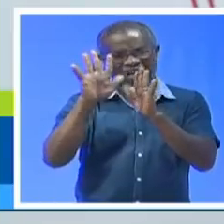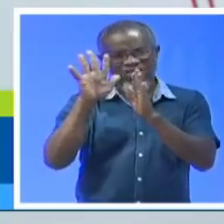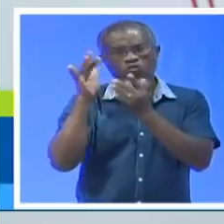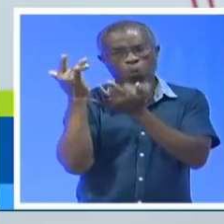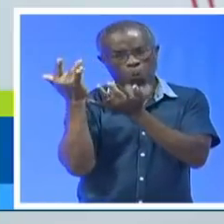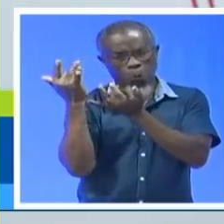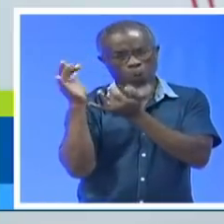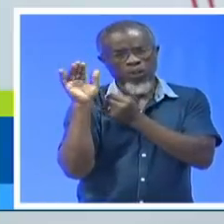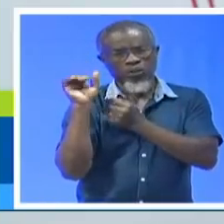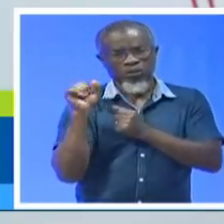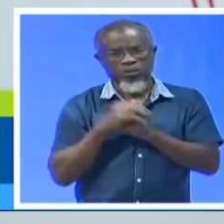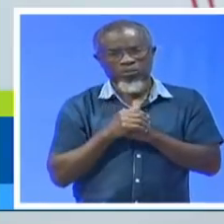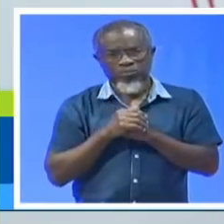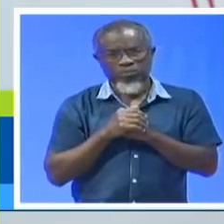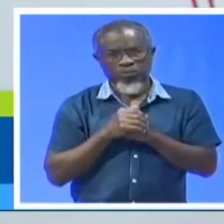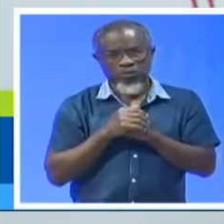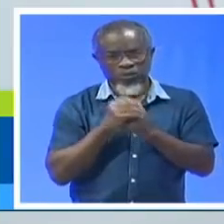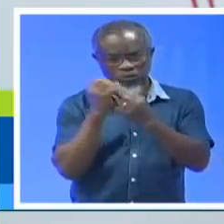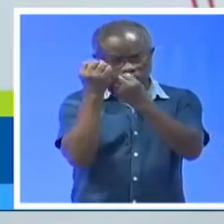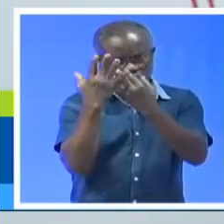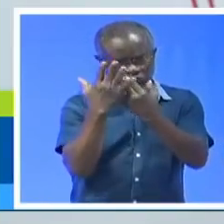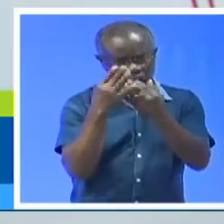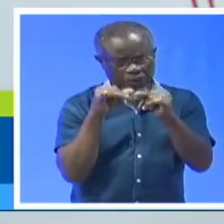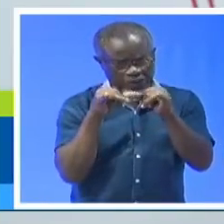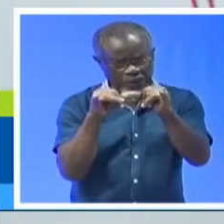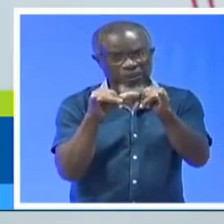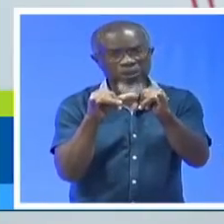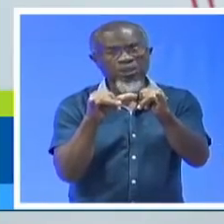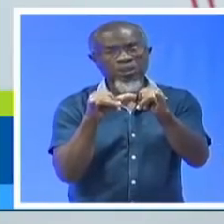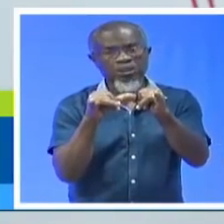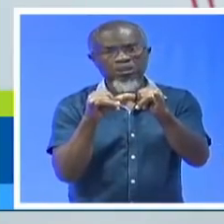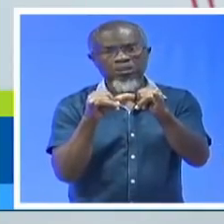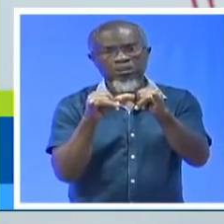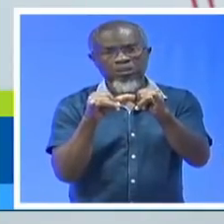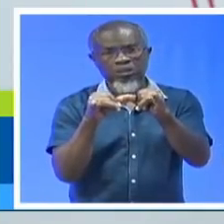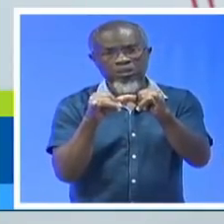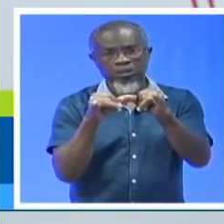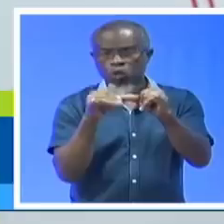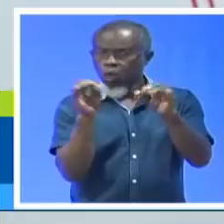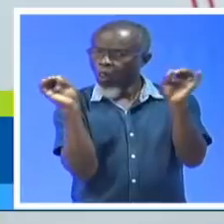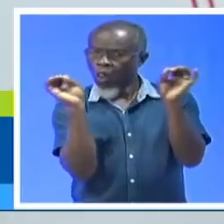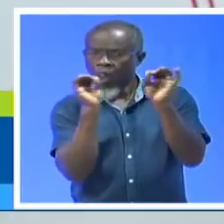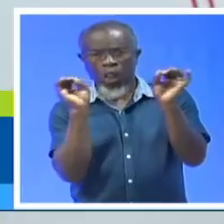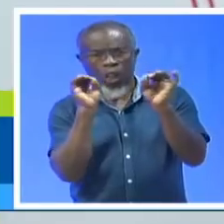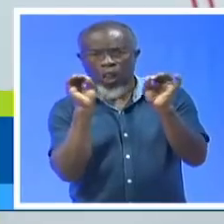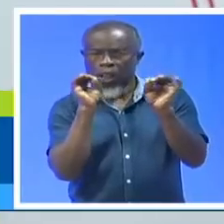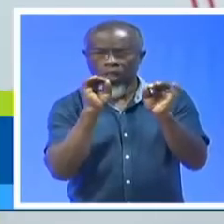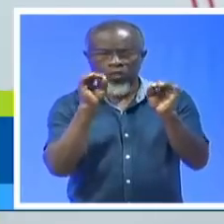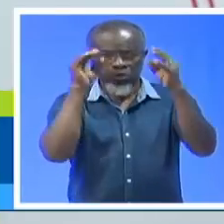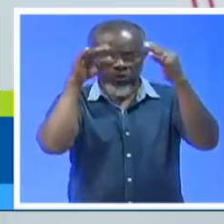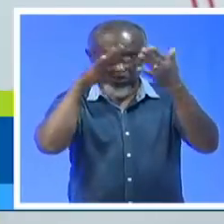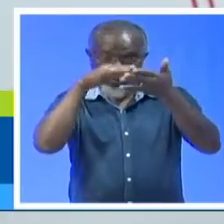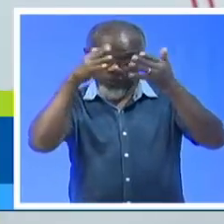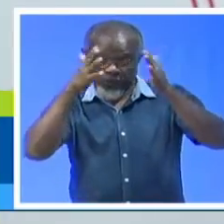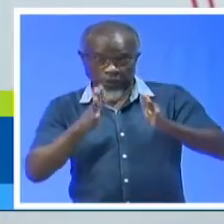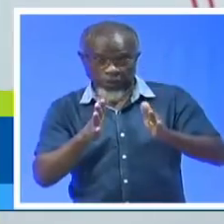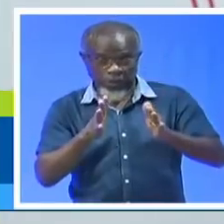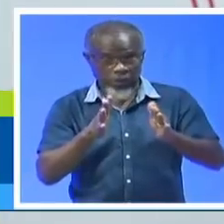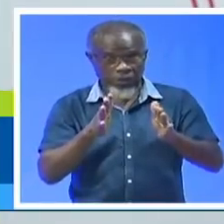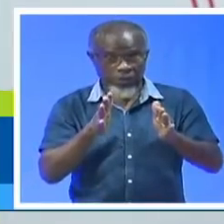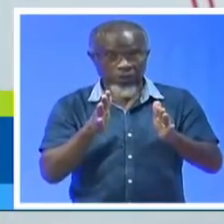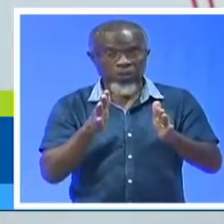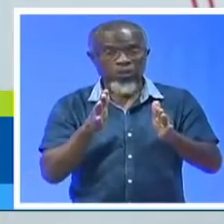The information goes on to state, no student out of physical school, to the knowledge of the Ministry